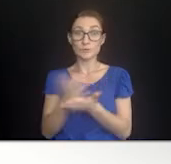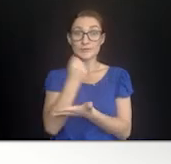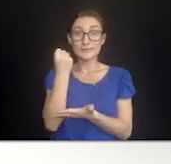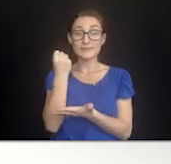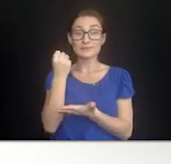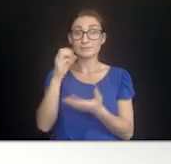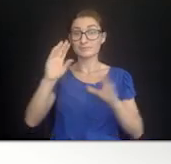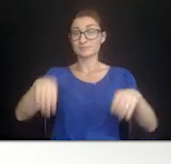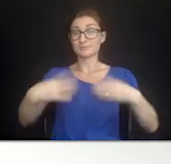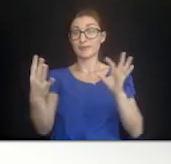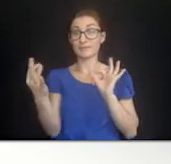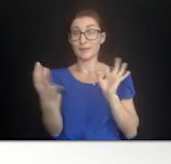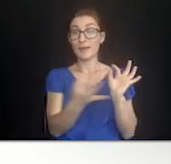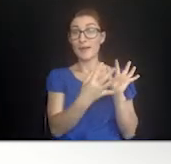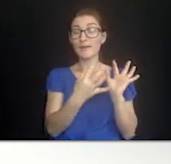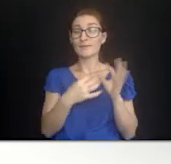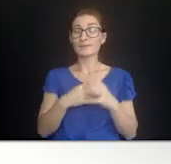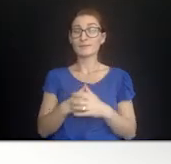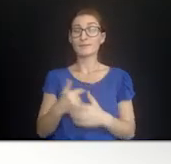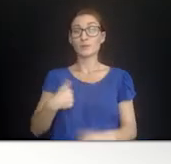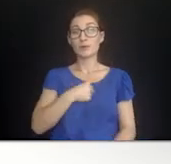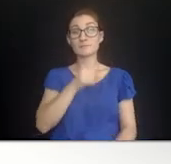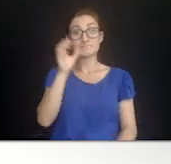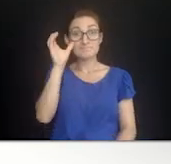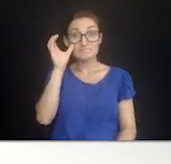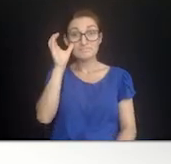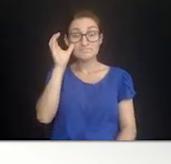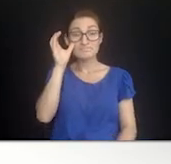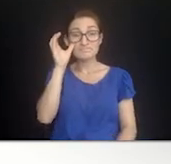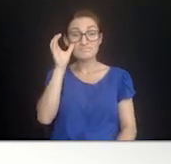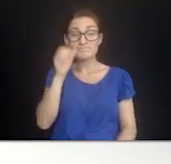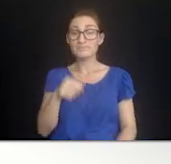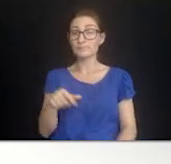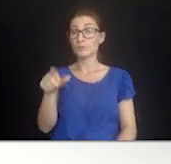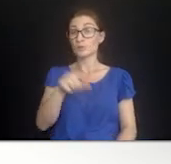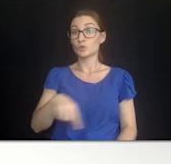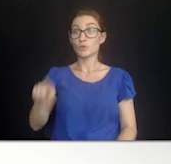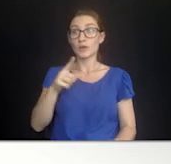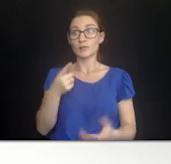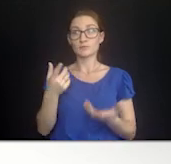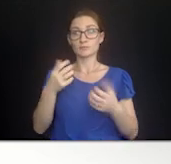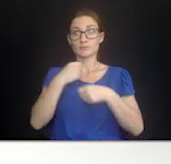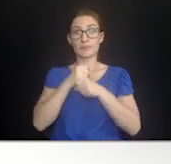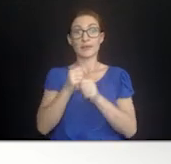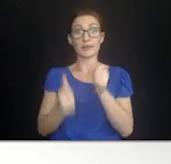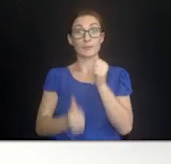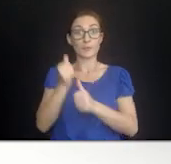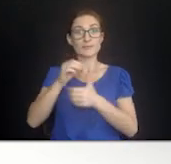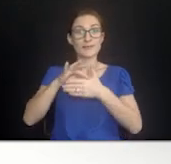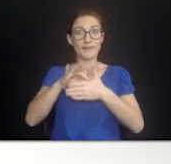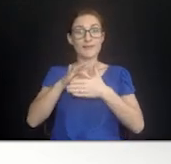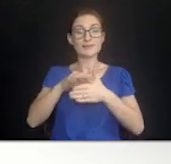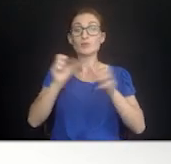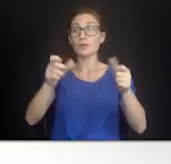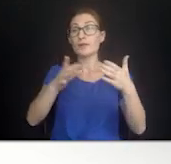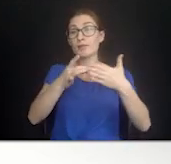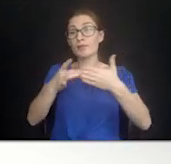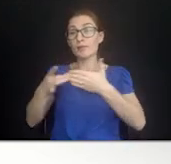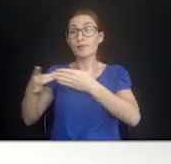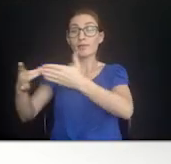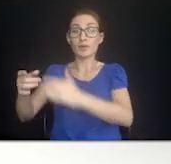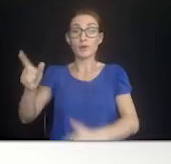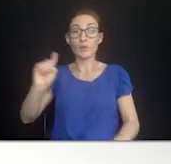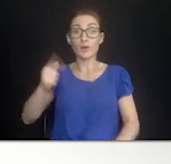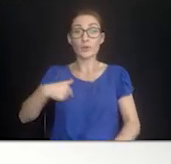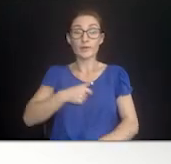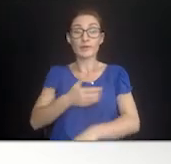Use it. Give us feedback. We'd love to hear from you guys. You're the ones who really generate a lot of the content for us and kind of steer which